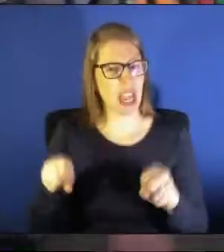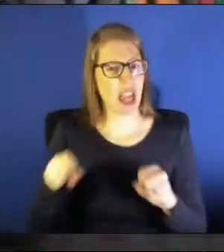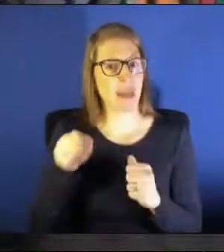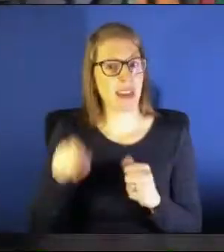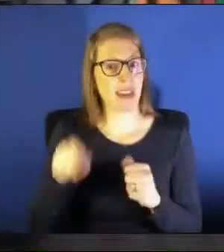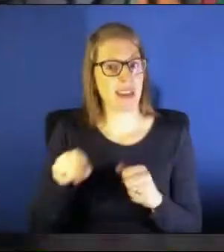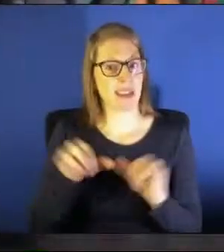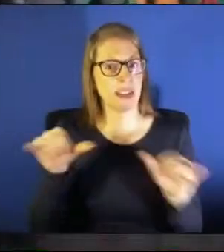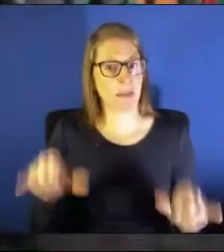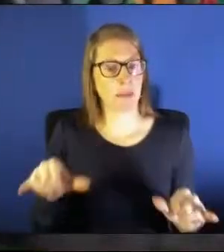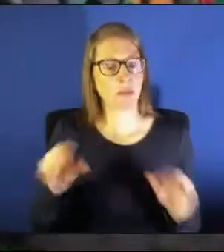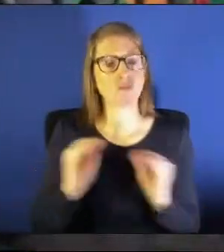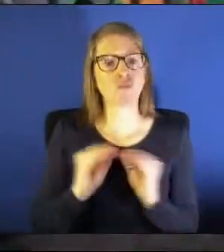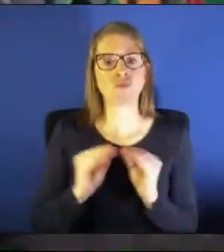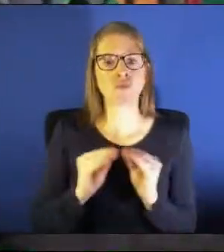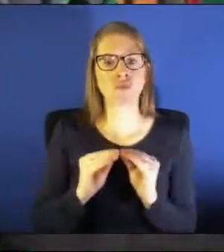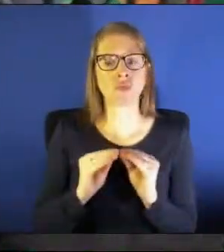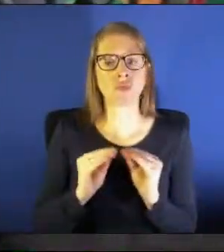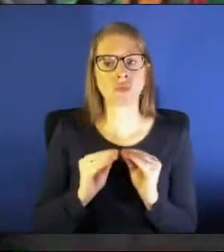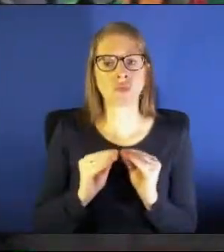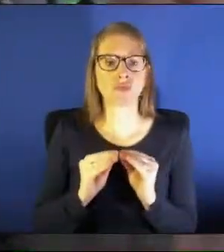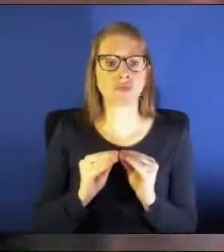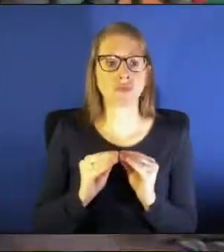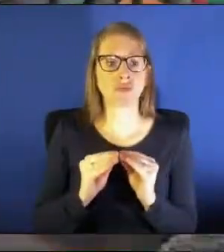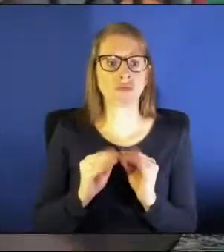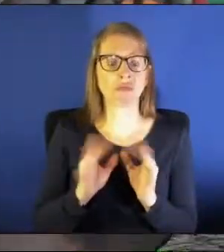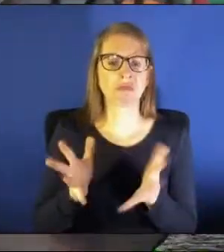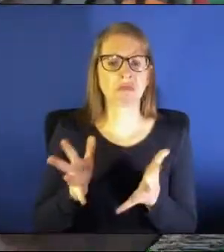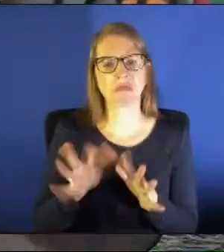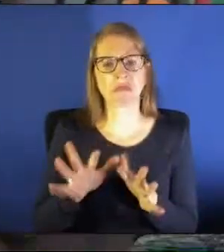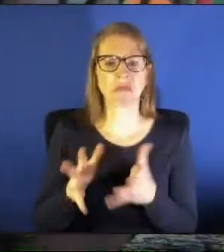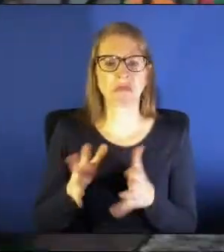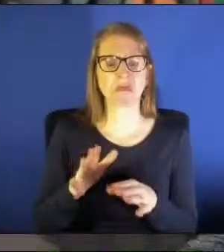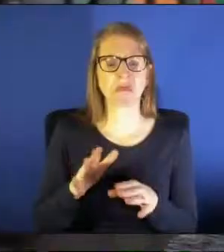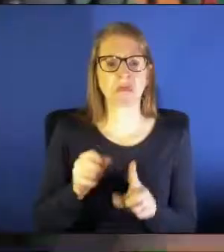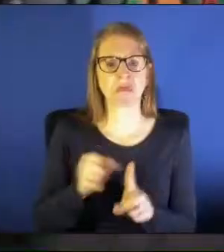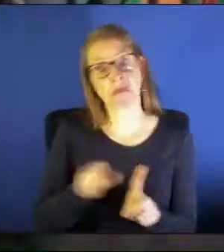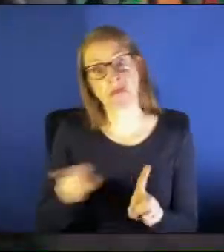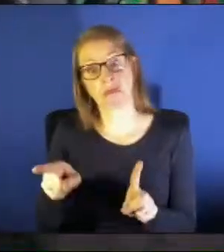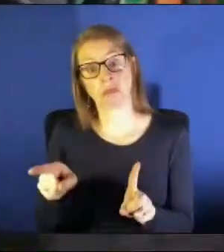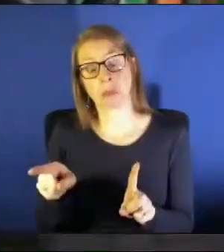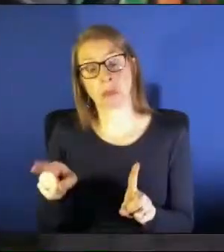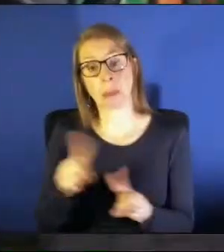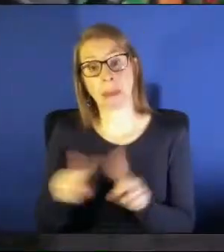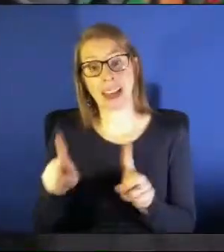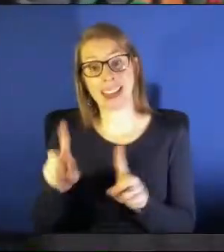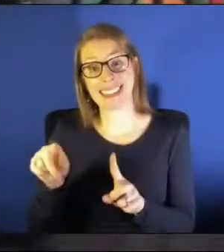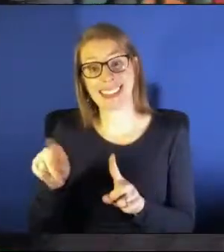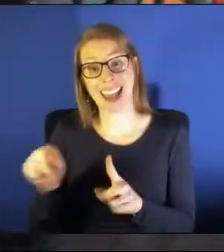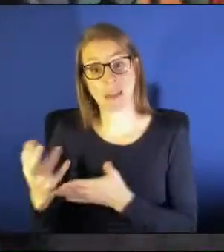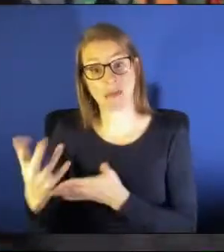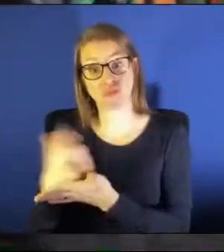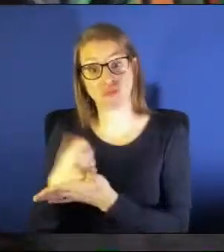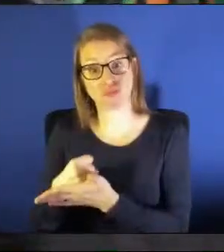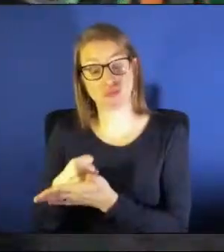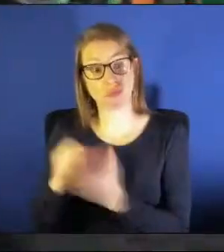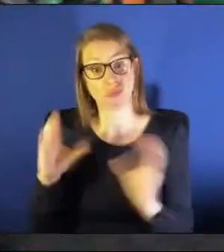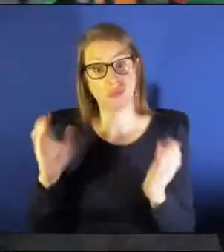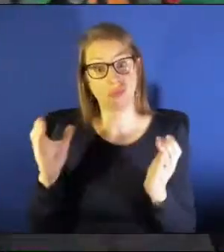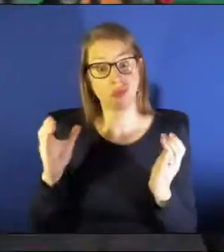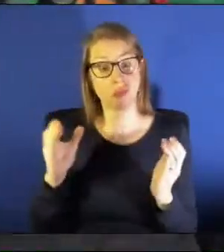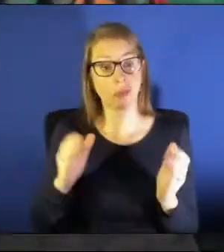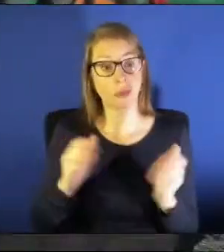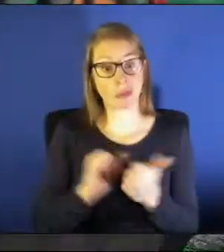would be more of a kind of an offhand thing, but the data within the system itself is comparing to marathon runners in